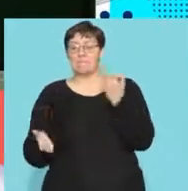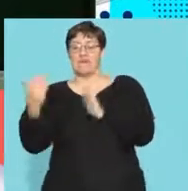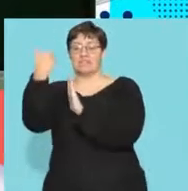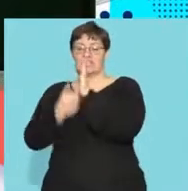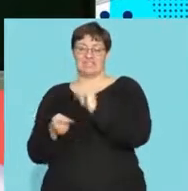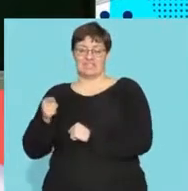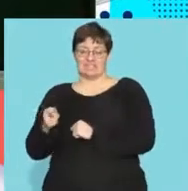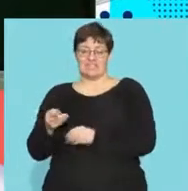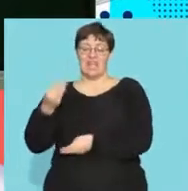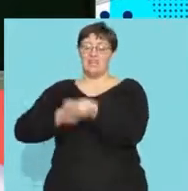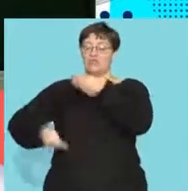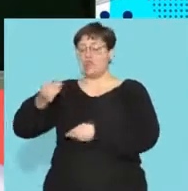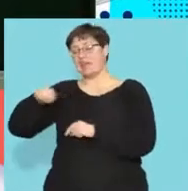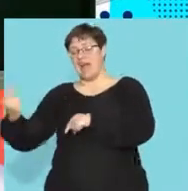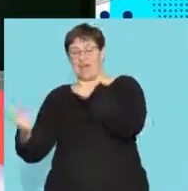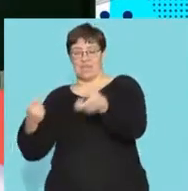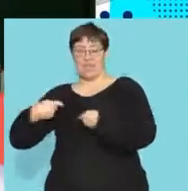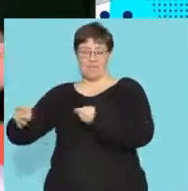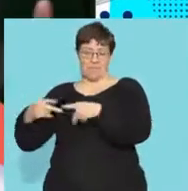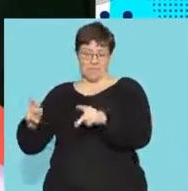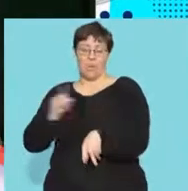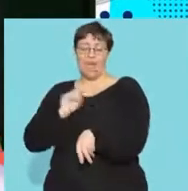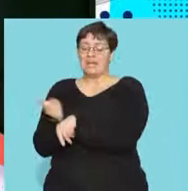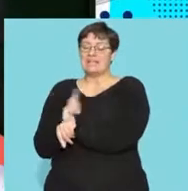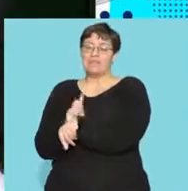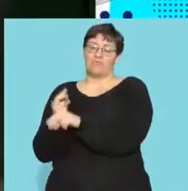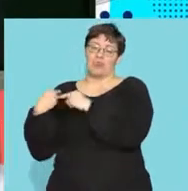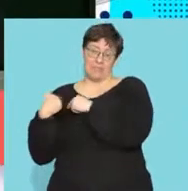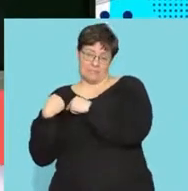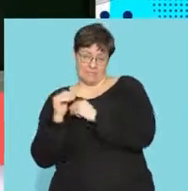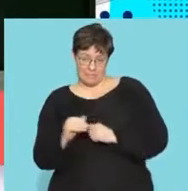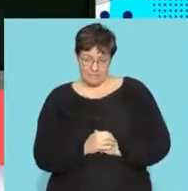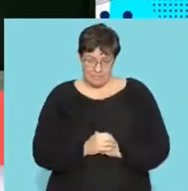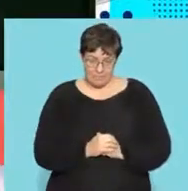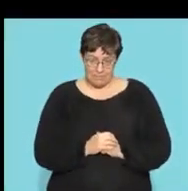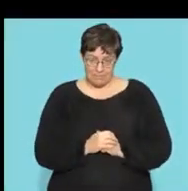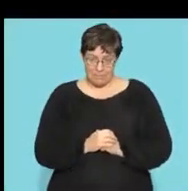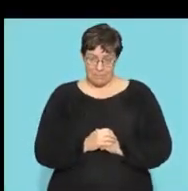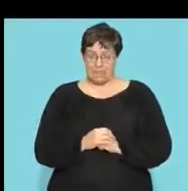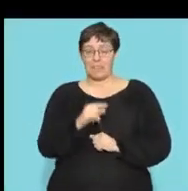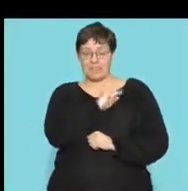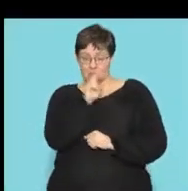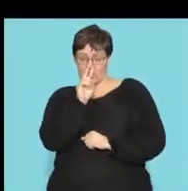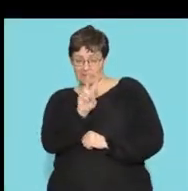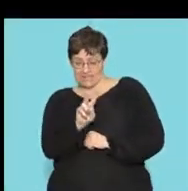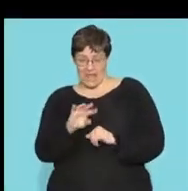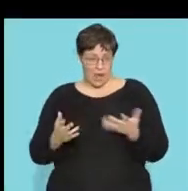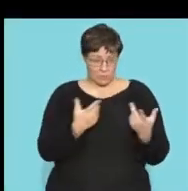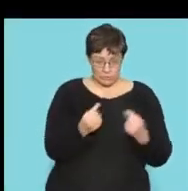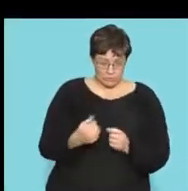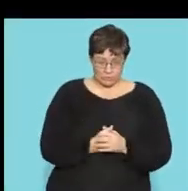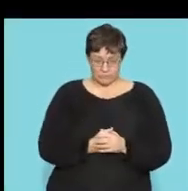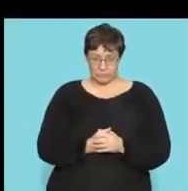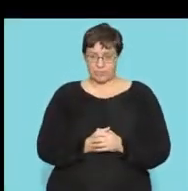under trade and other payables because it's a temporary liability. So therefore, watch my operation. Here we